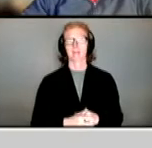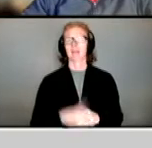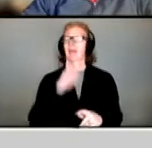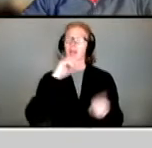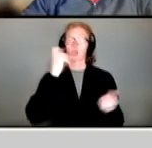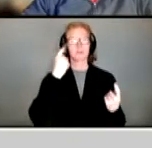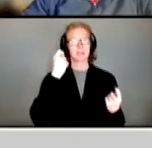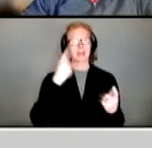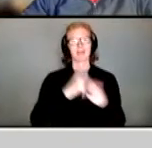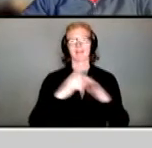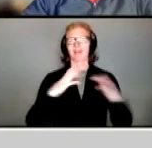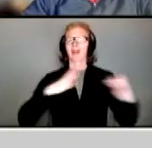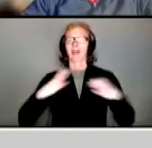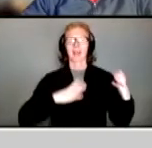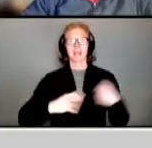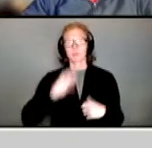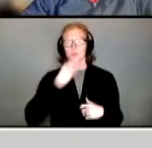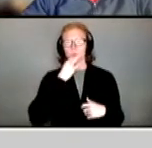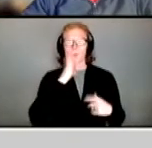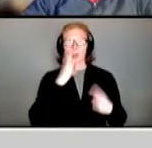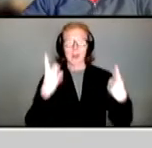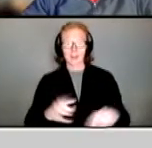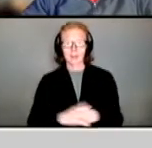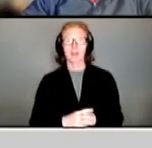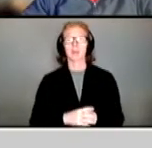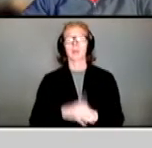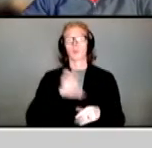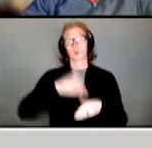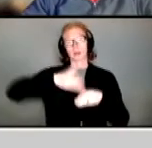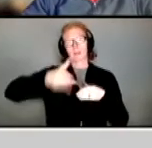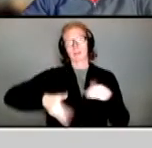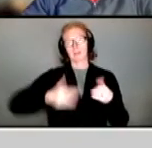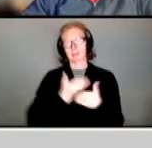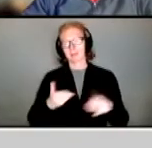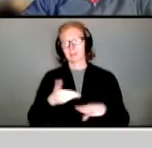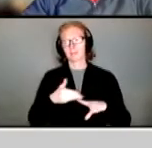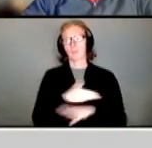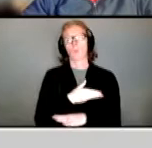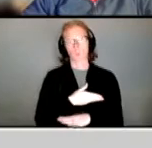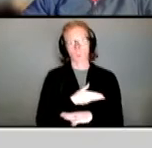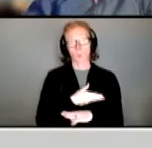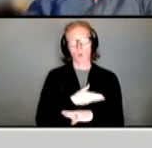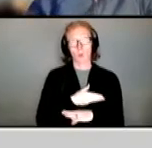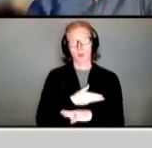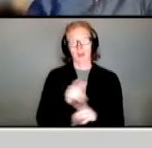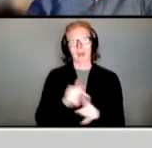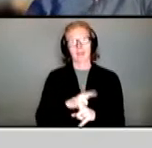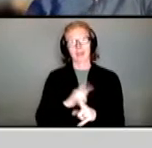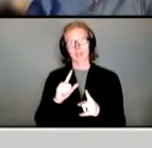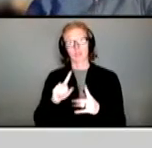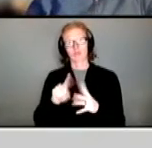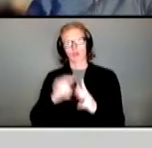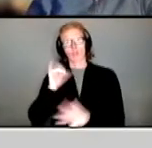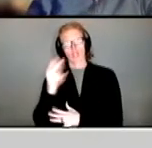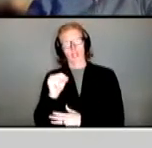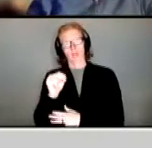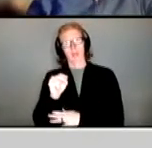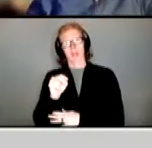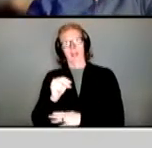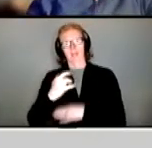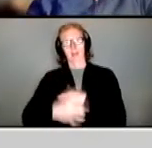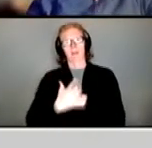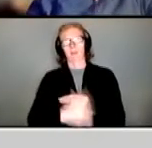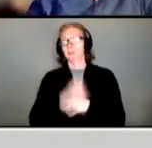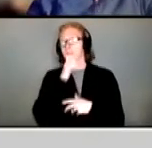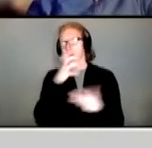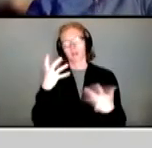the holidays are upon us and we're hoping to get a lot of this done, planned, so that we can roll it out in January. So that does not offer us a lot of